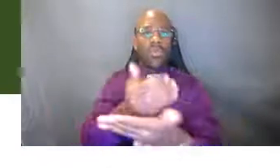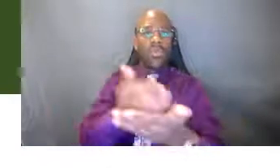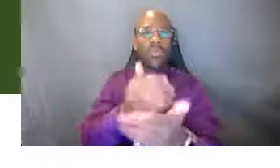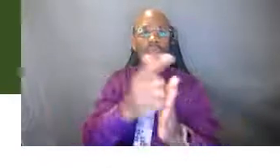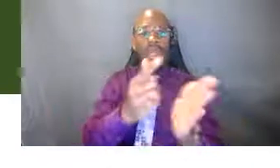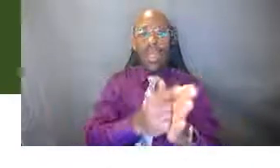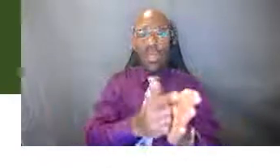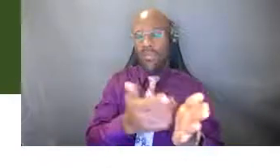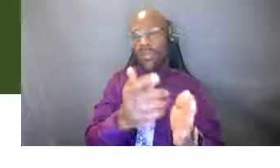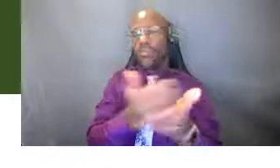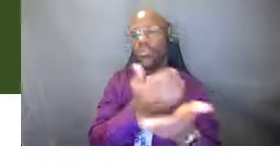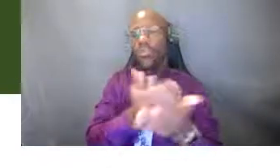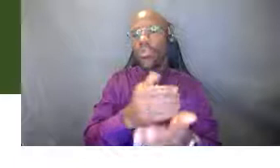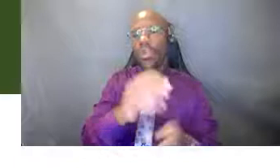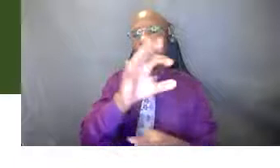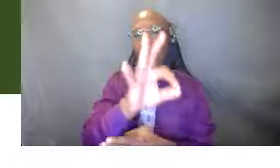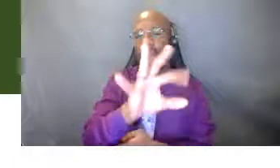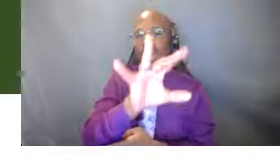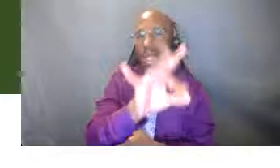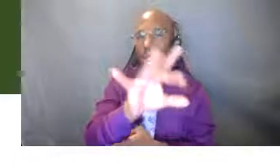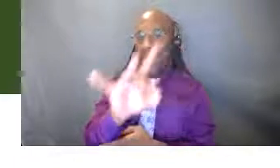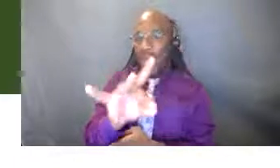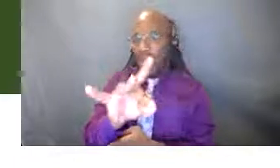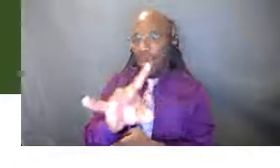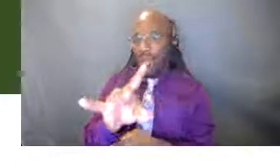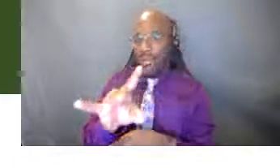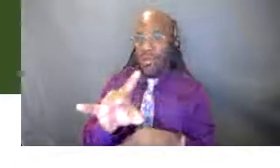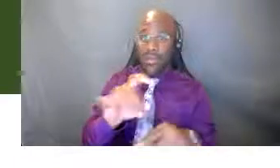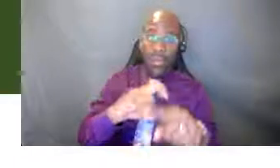line, which advocates